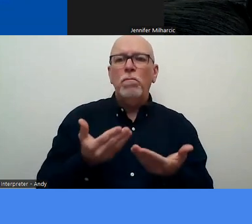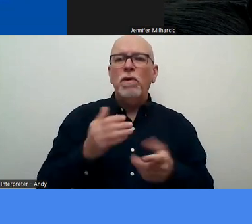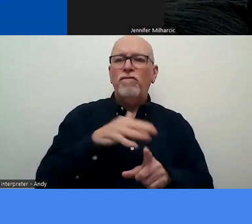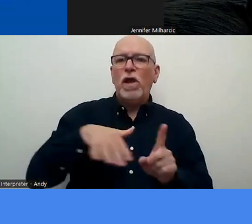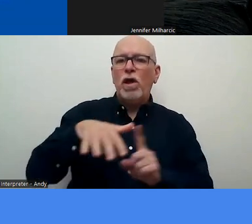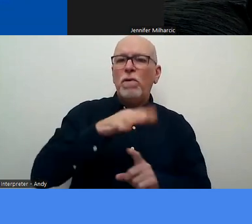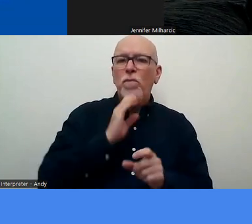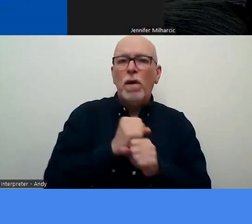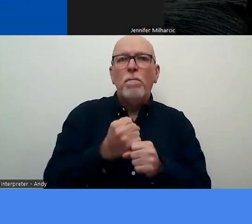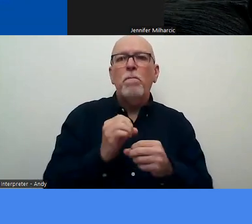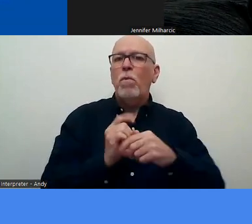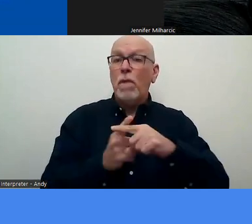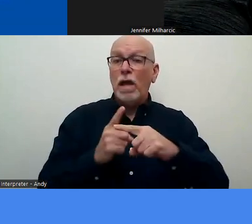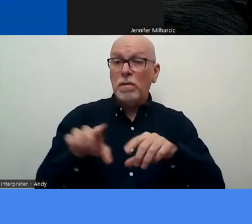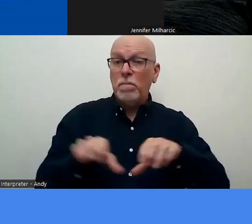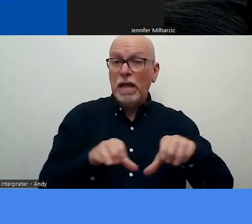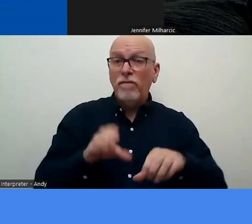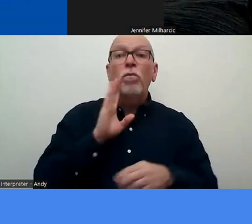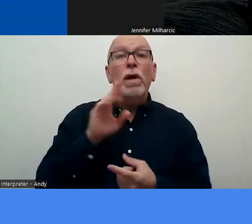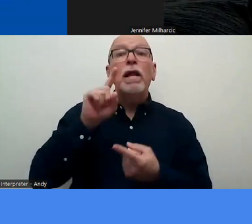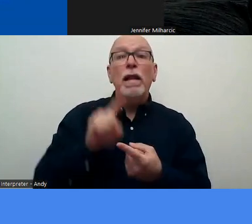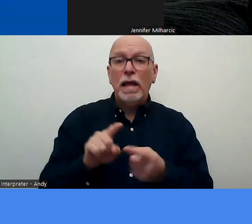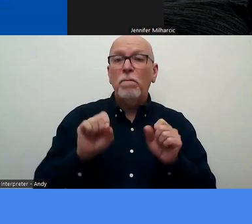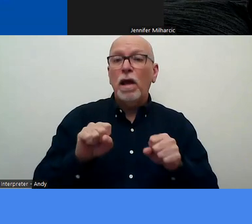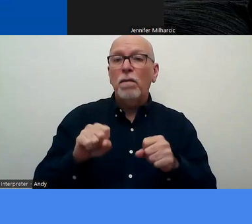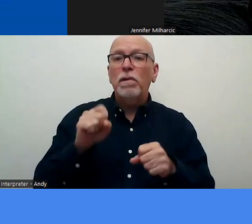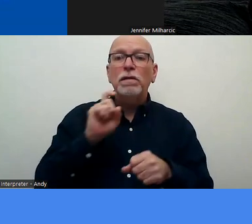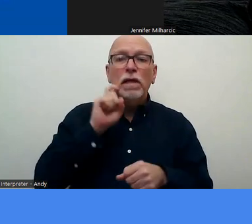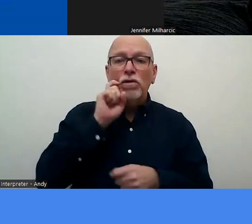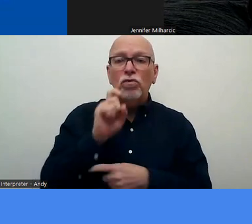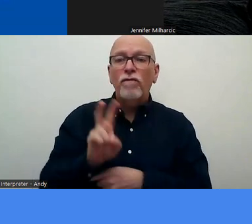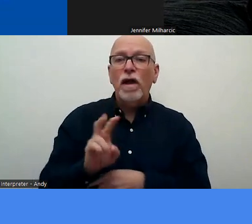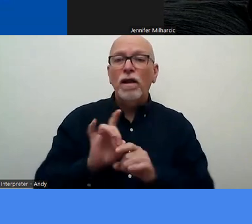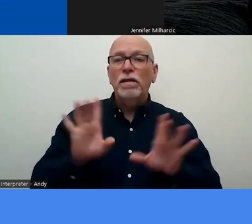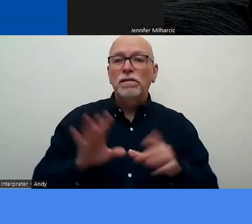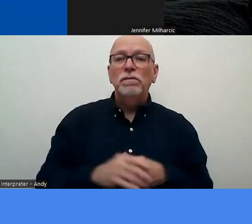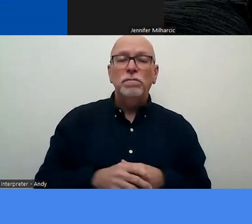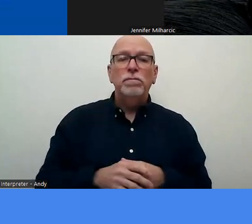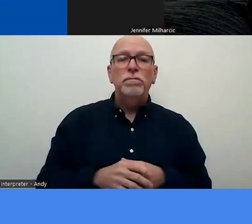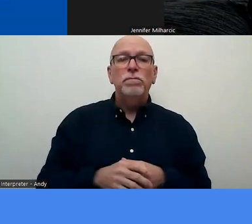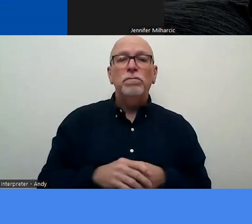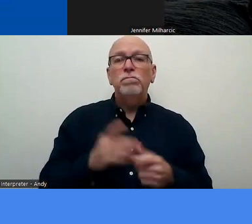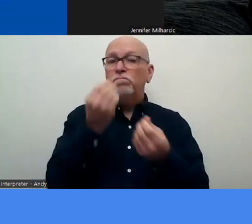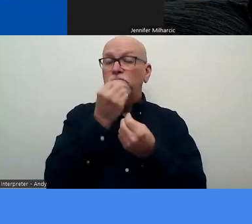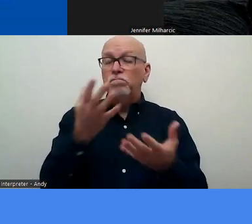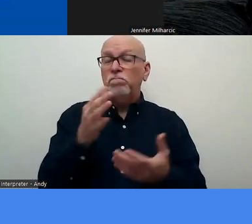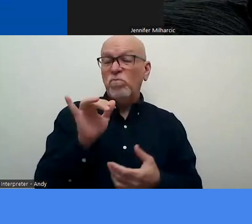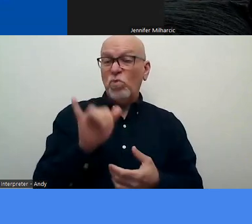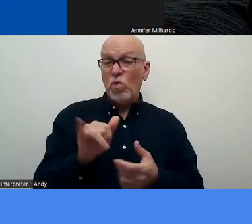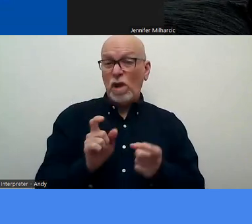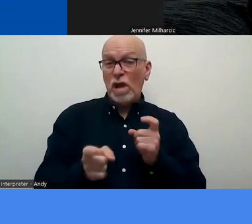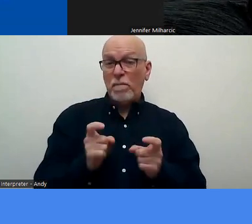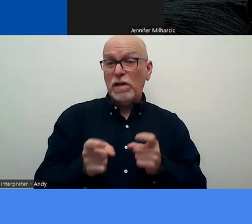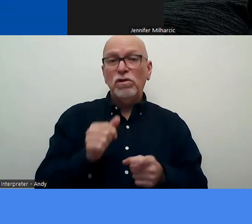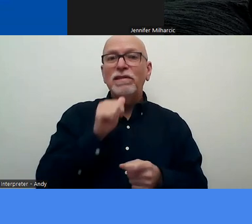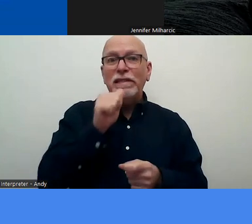positive behaviors and thus reduce the likelihood of sexual violence it should be noted that these accommodations are not